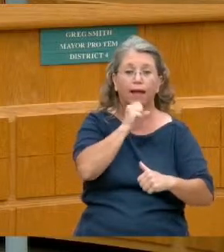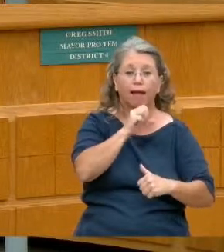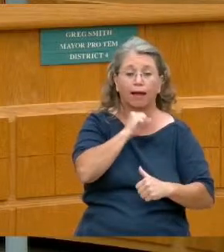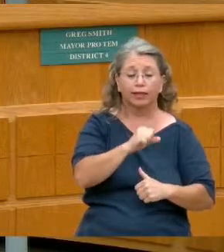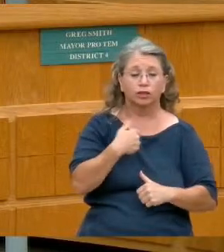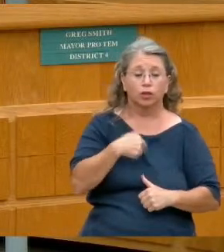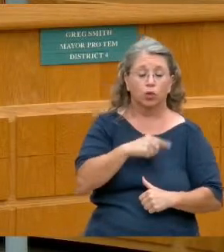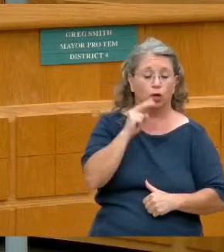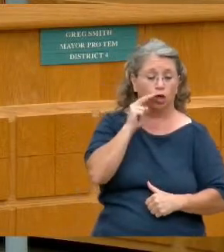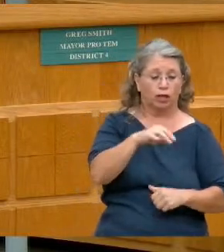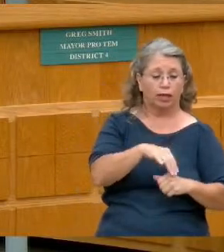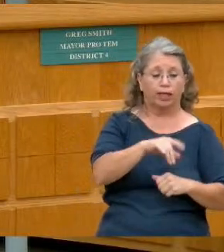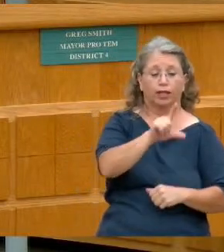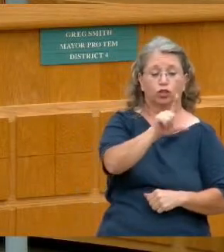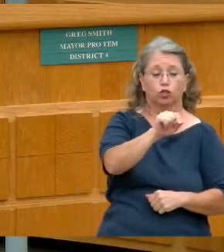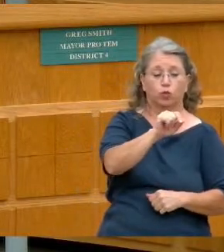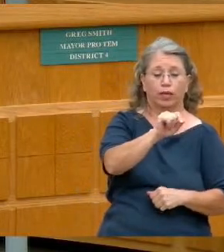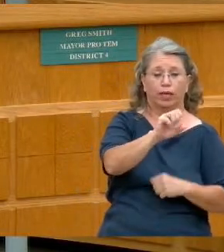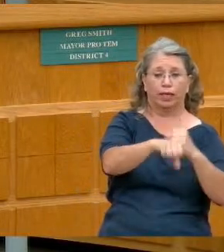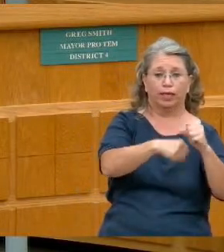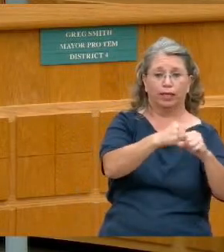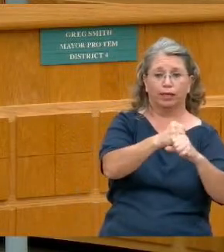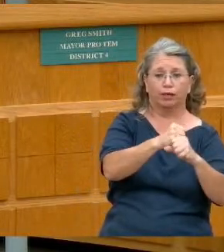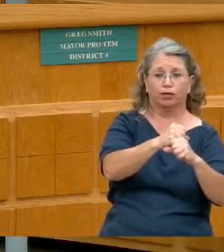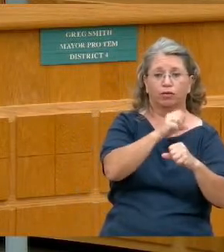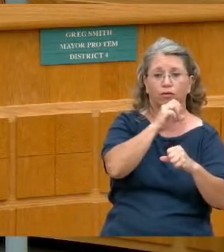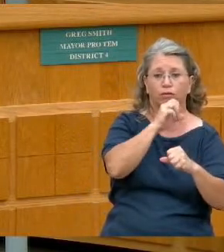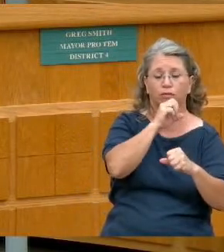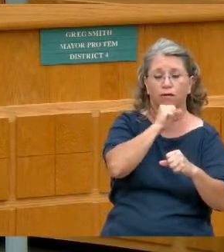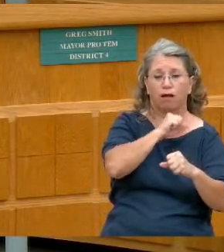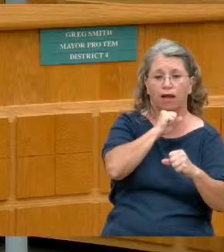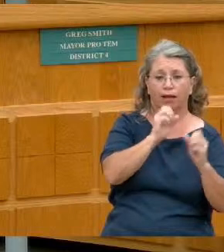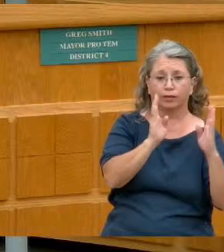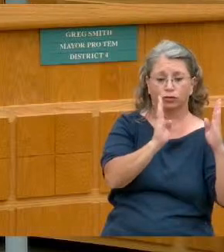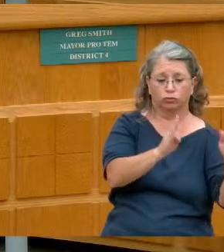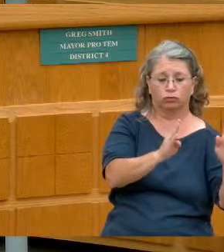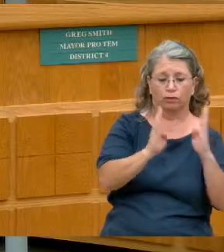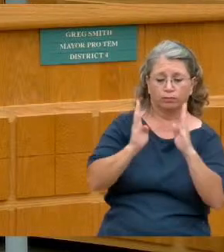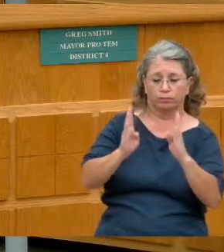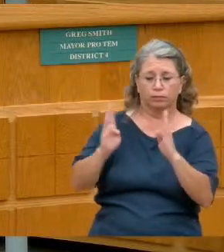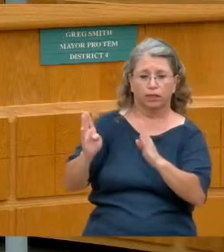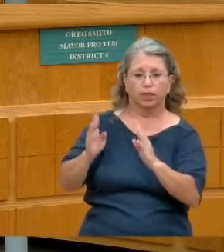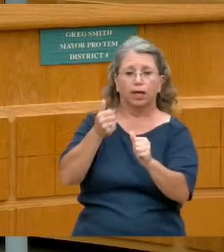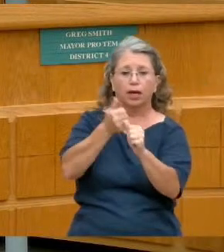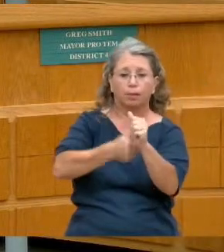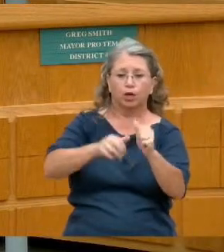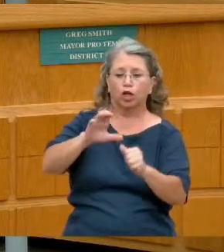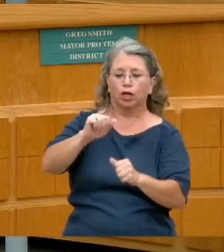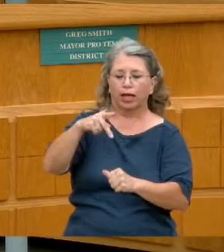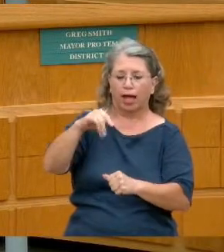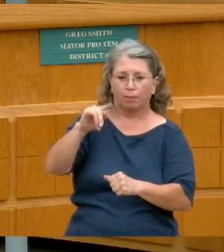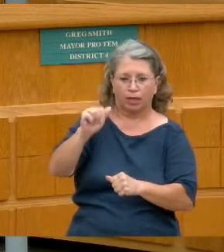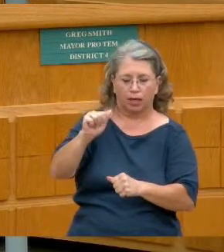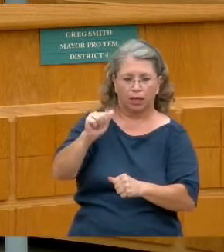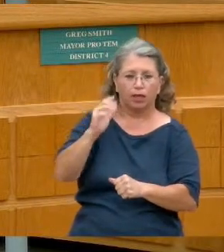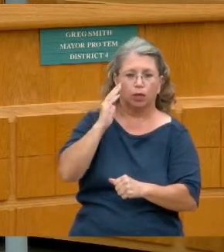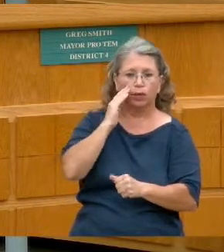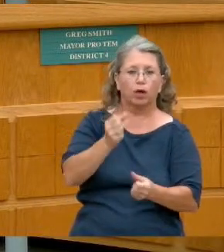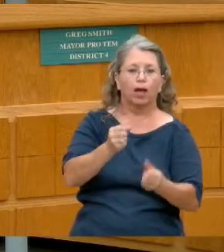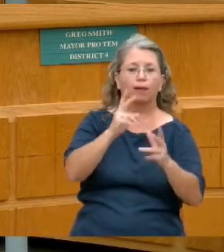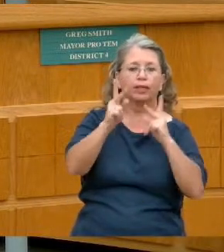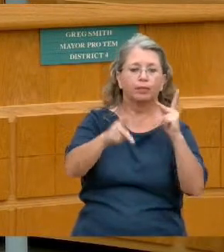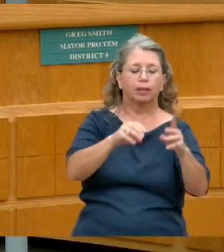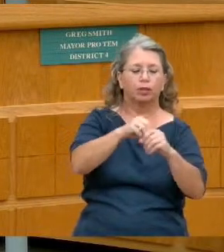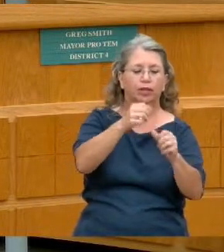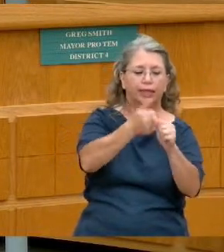age bins and how many cases per day per capita. Per capita, we know how many people in the different age classes there